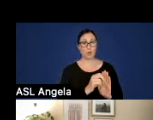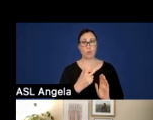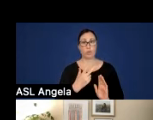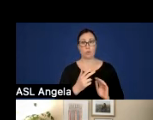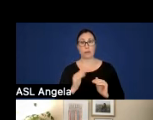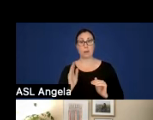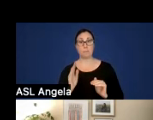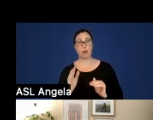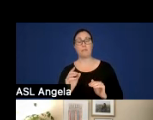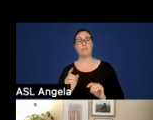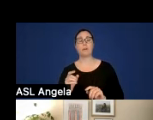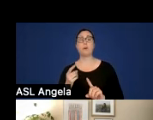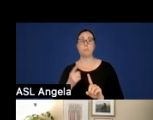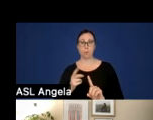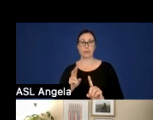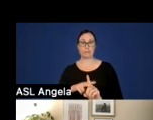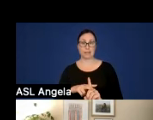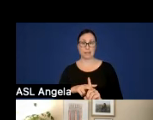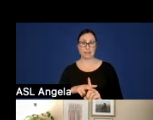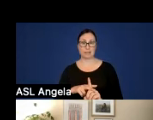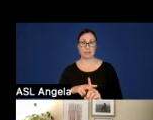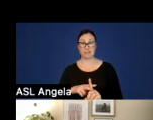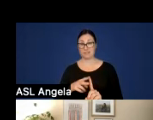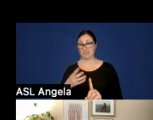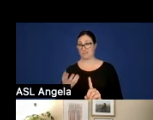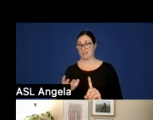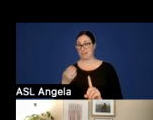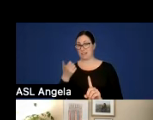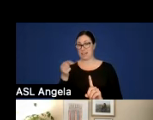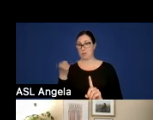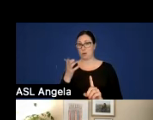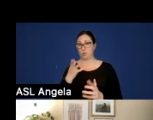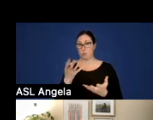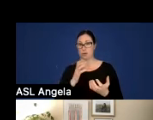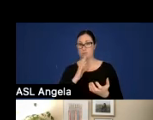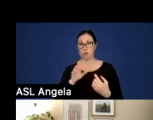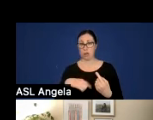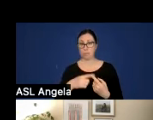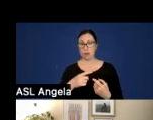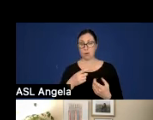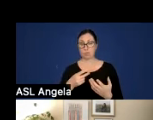assigned. Anybody want to talk about the implications for Native families on that one?